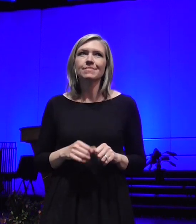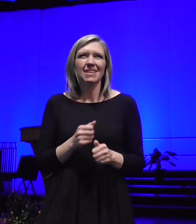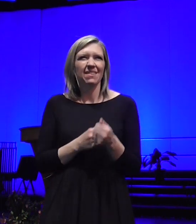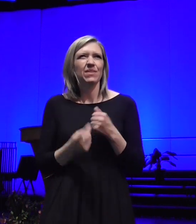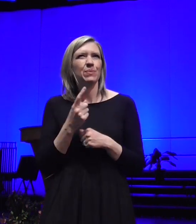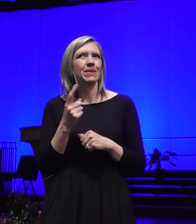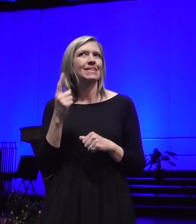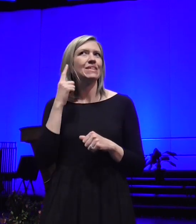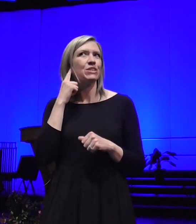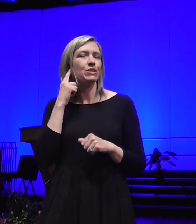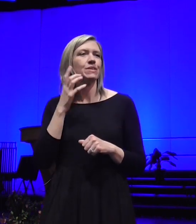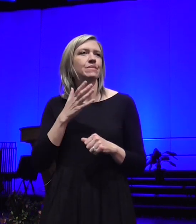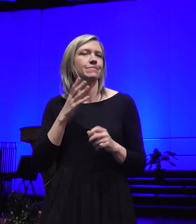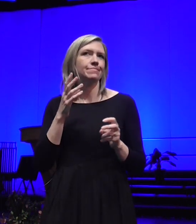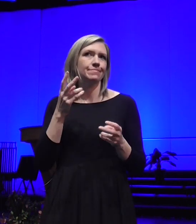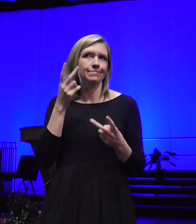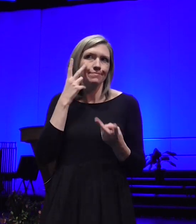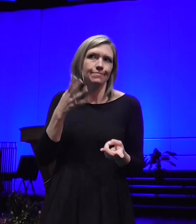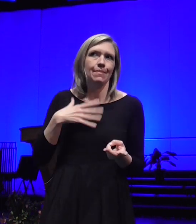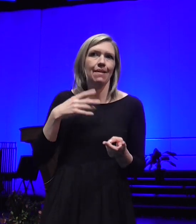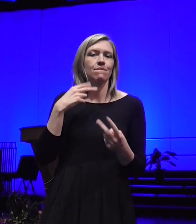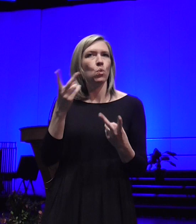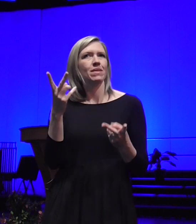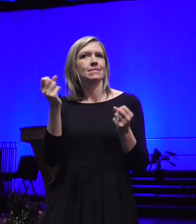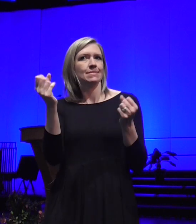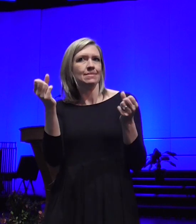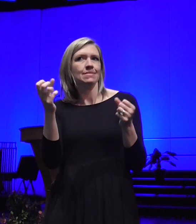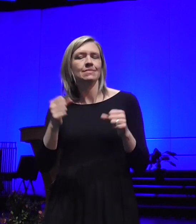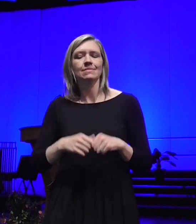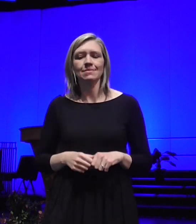Everyone hears the sound of my voice.